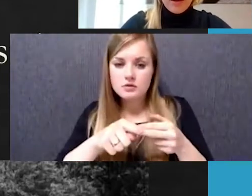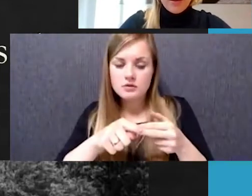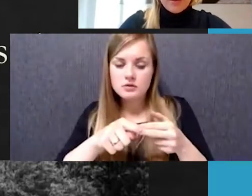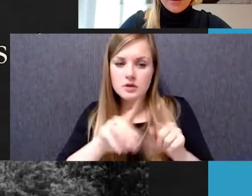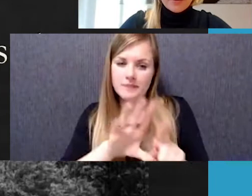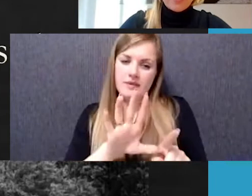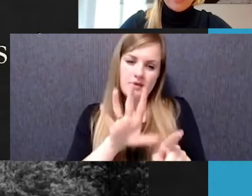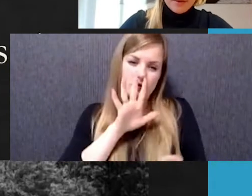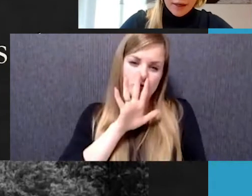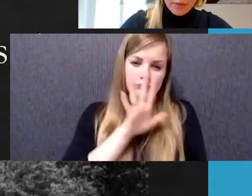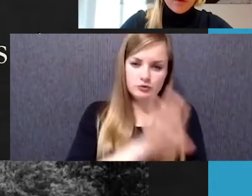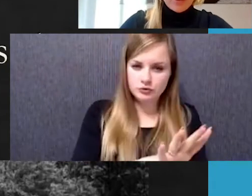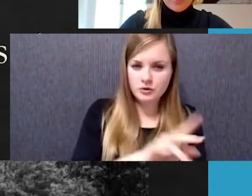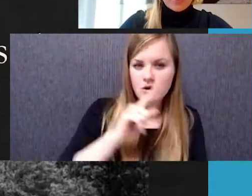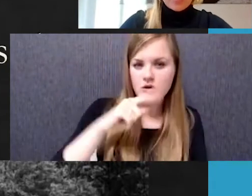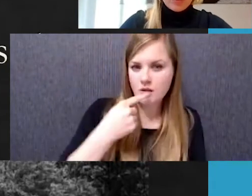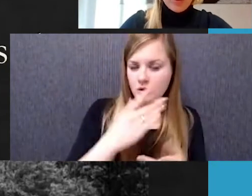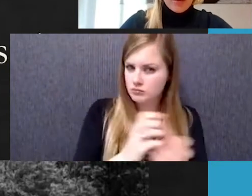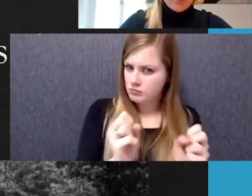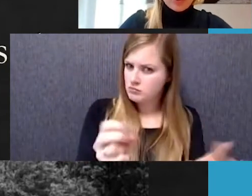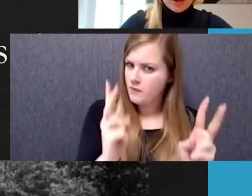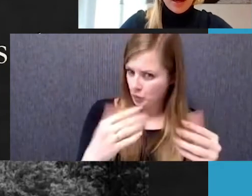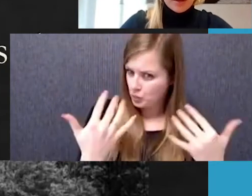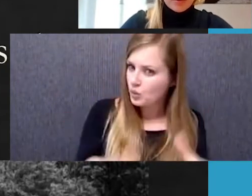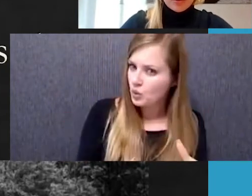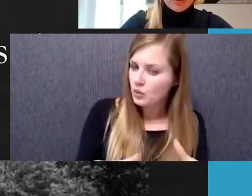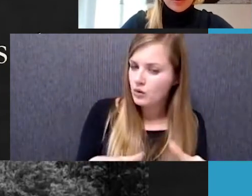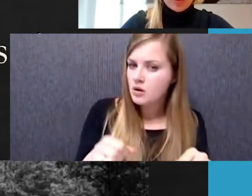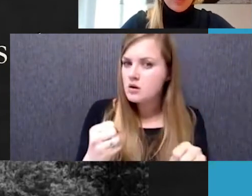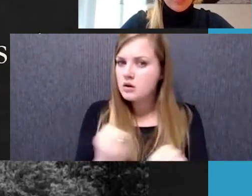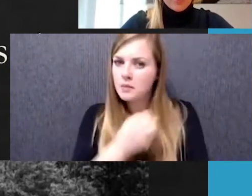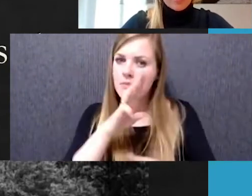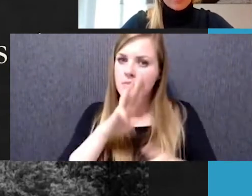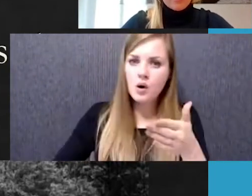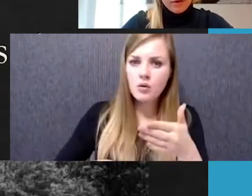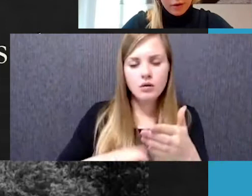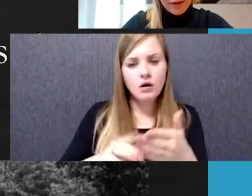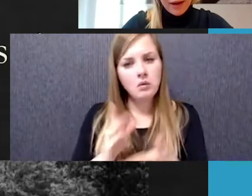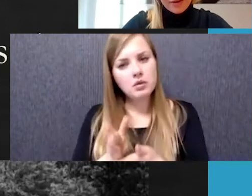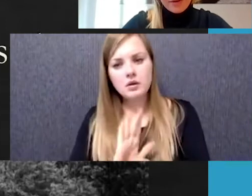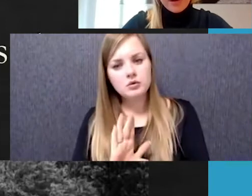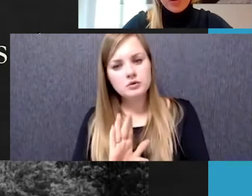is useful in deciding which actions and which speech of hate is